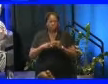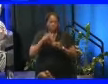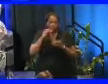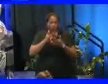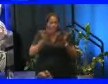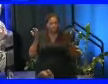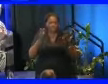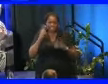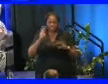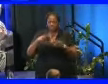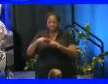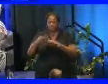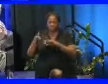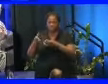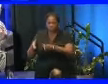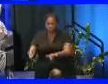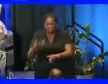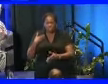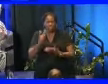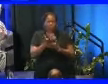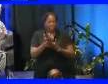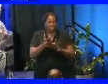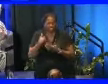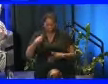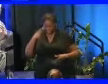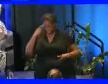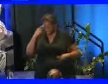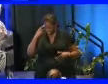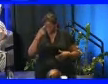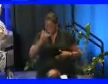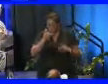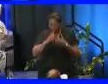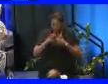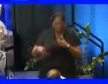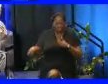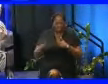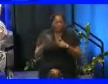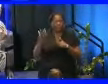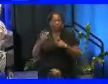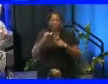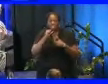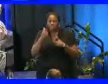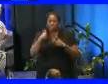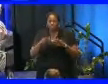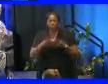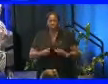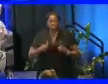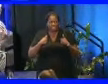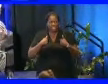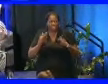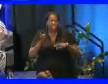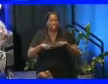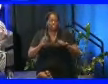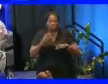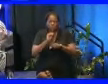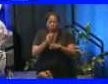street. I would see them at the doors and begging. I would say to myself, what's wrong with these people? Why they don't have a place to live? Or can't they